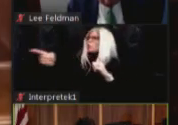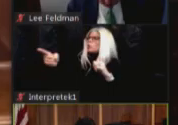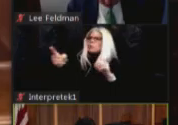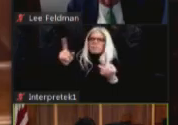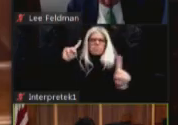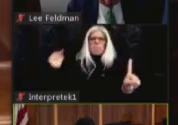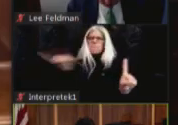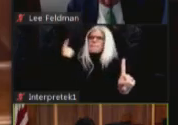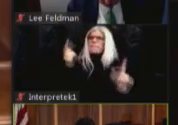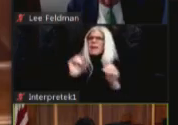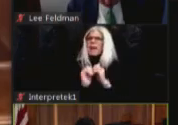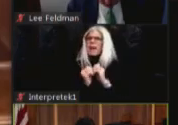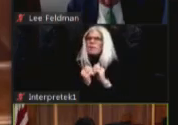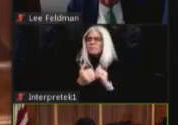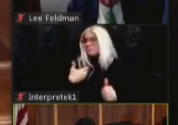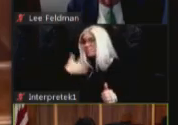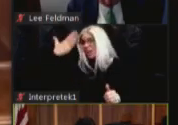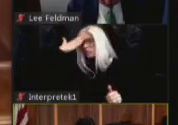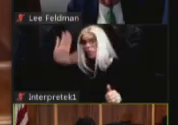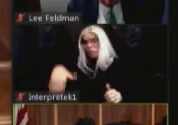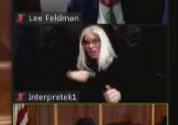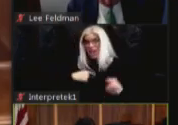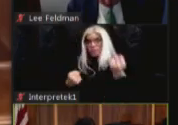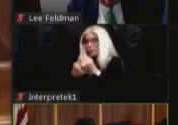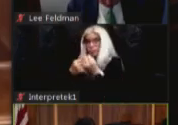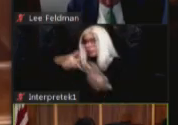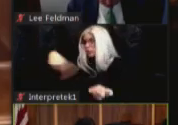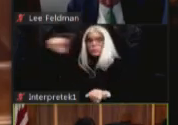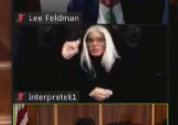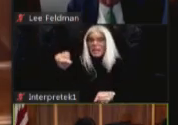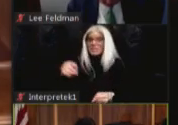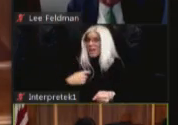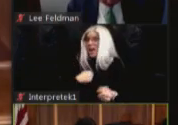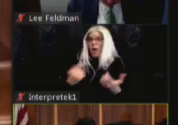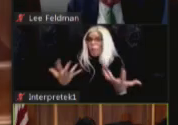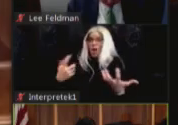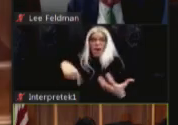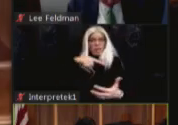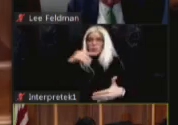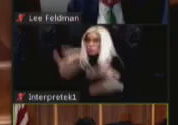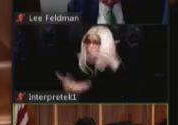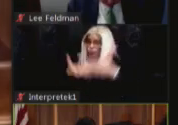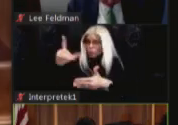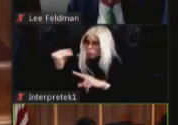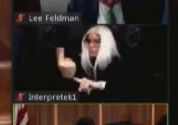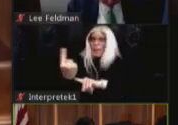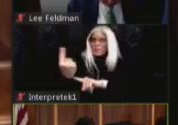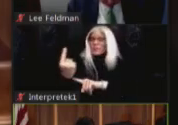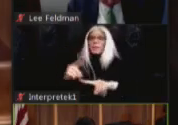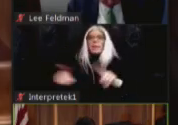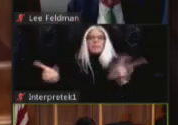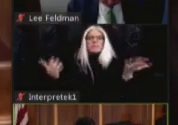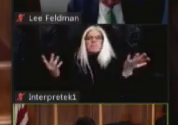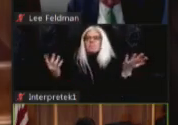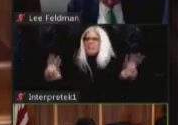a strong supporter of this, and I want us to be able to do something. But as Commissioner Ward said, I